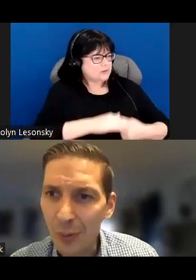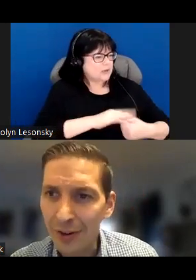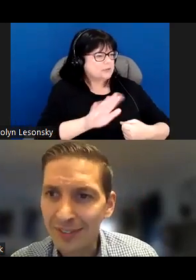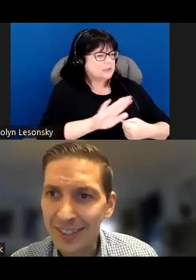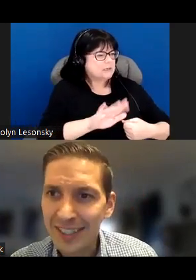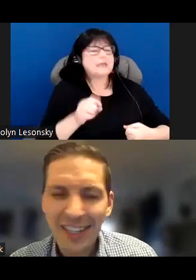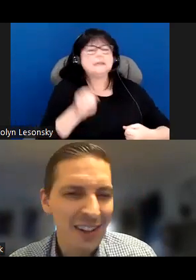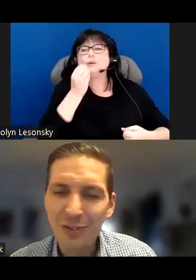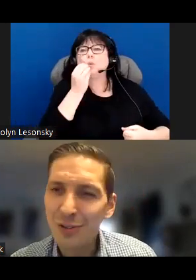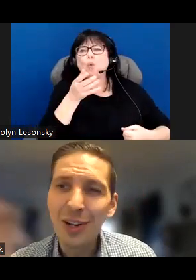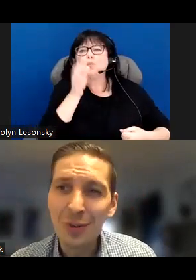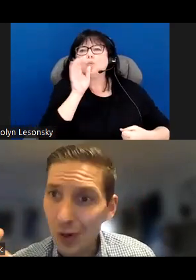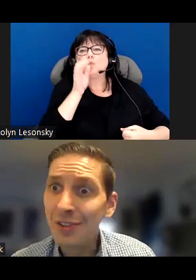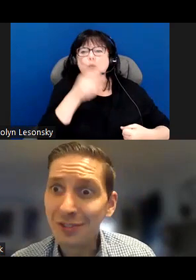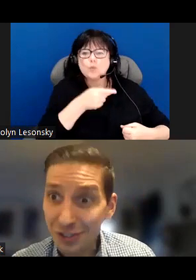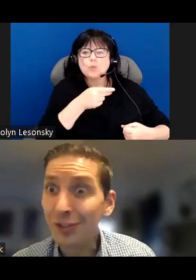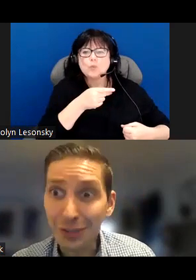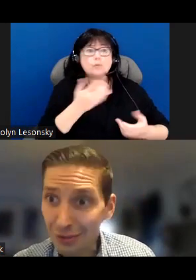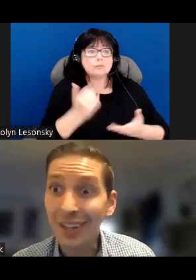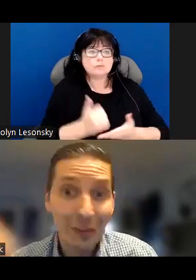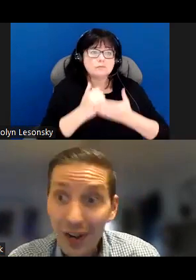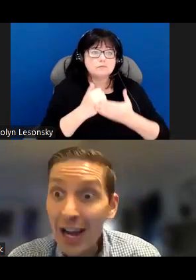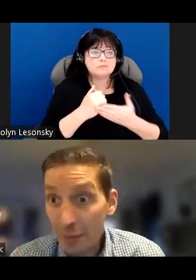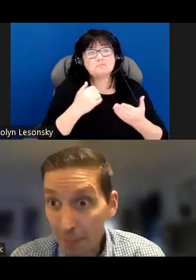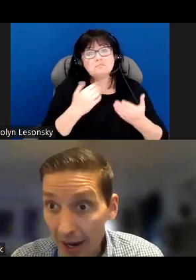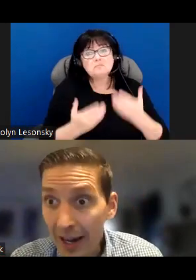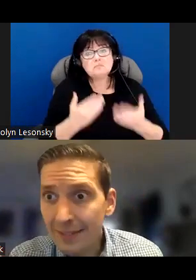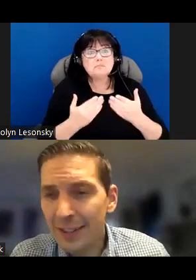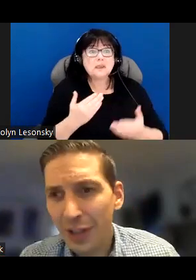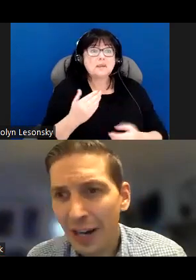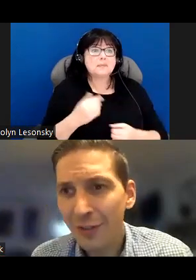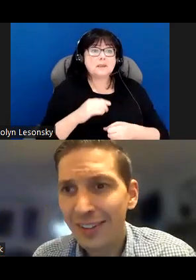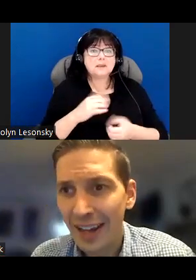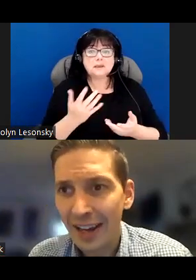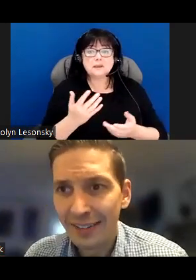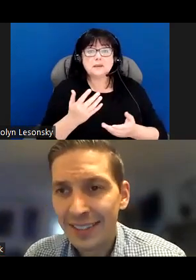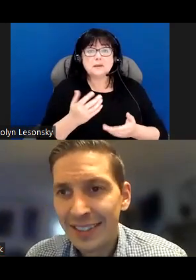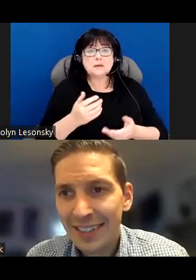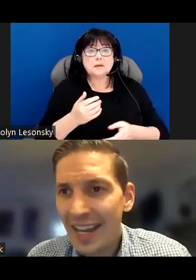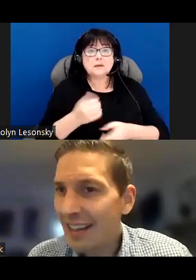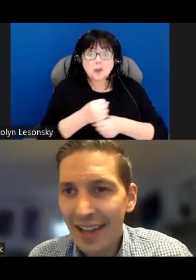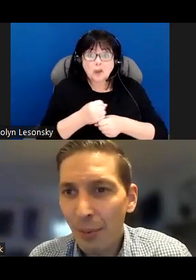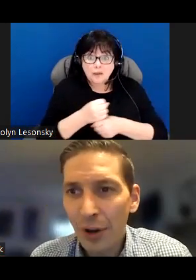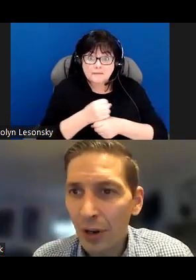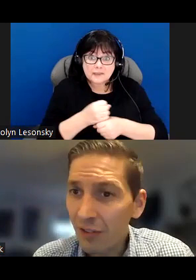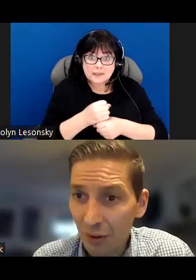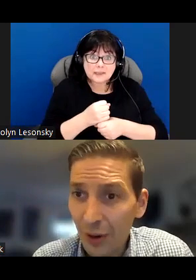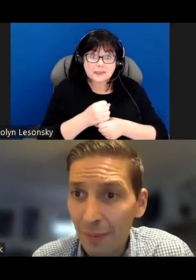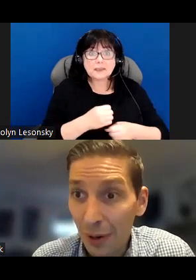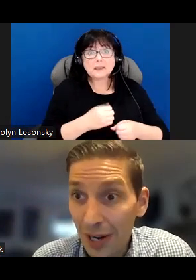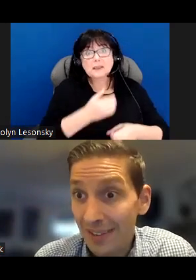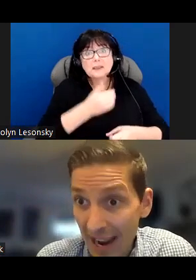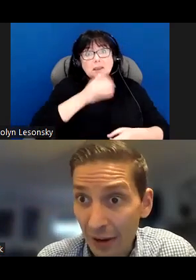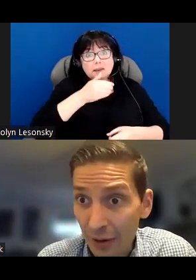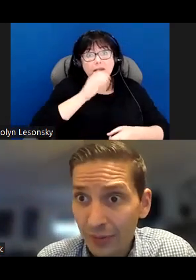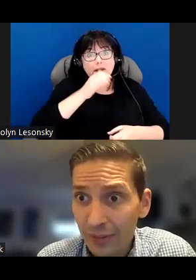help me mellow out. And they'll drink 1, 2, 3, 5, a pot of coffee a day. At that point, we're not slowing